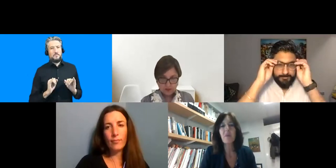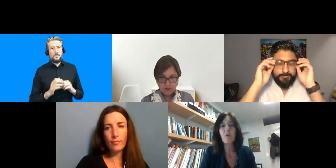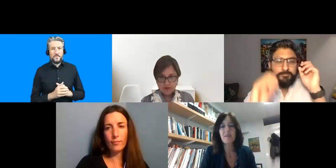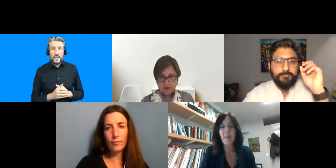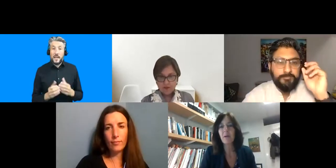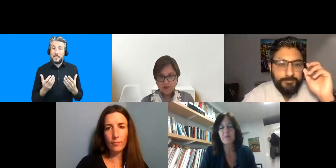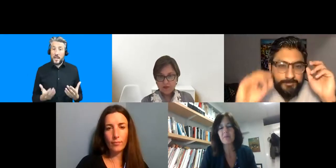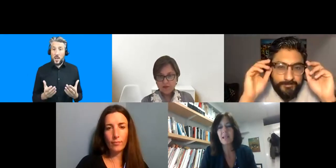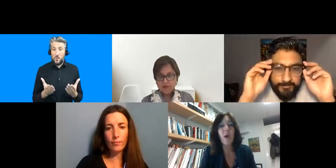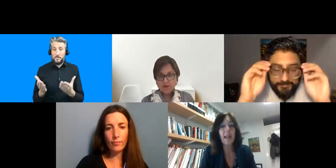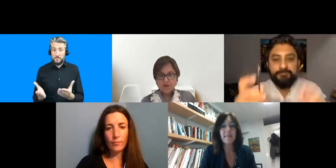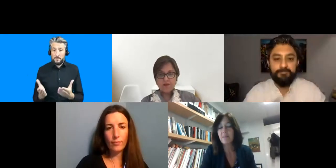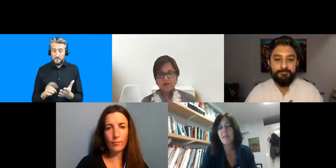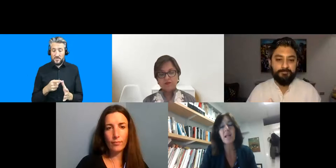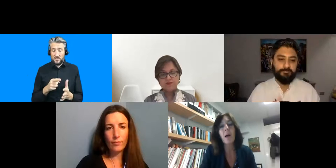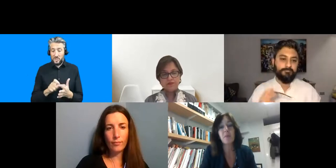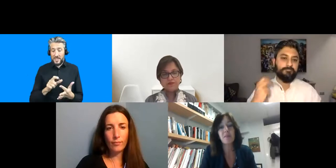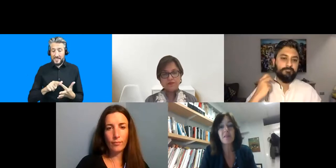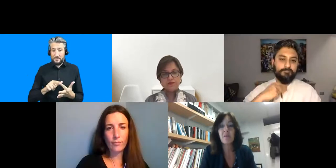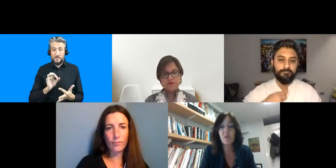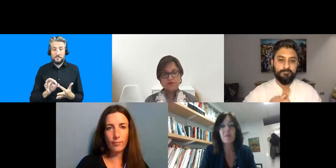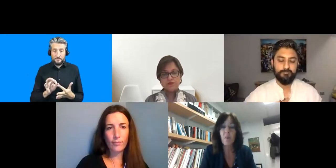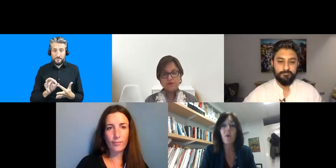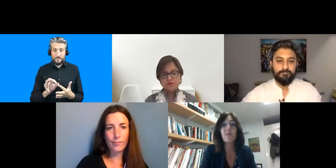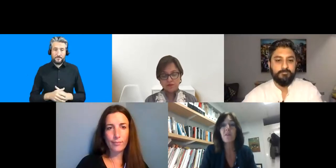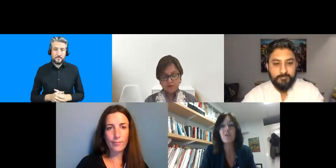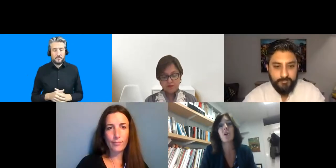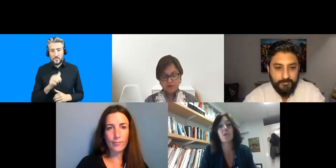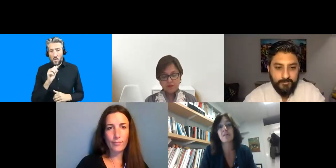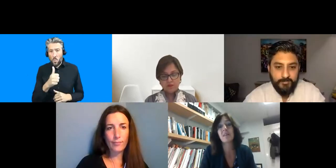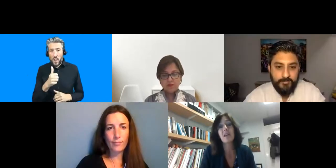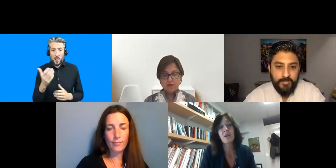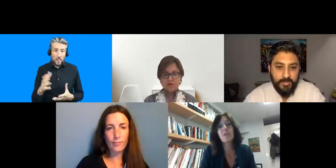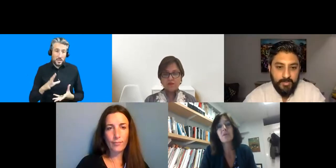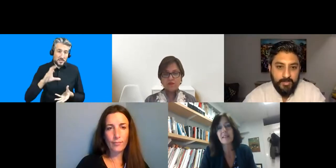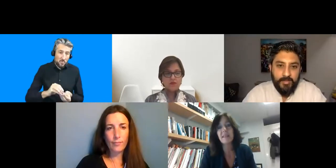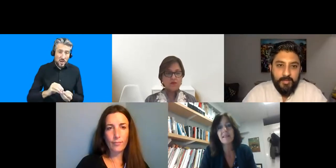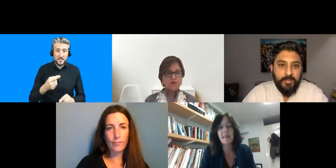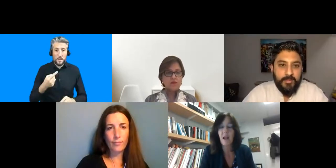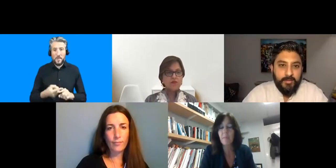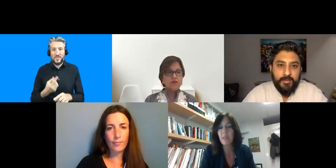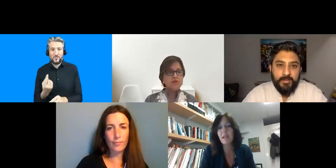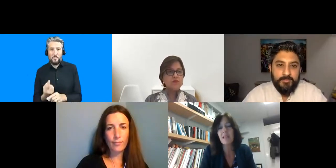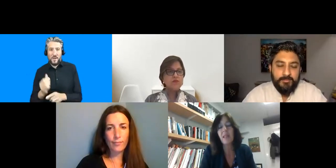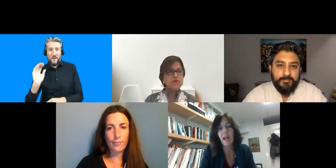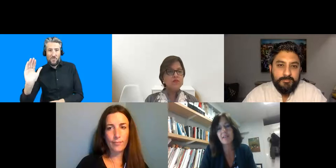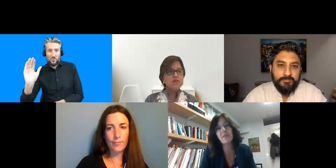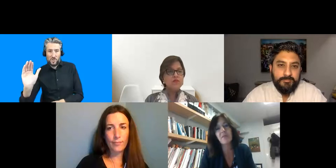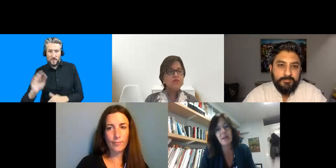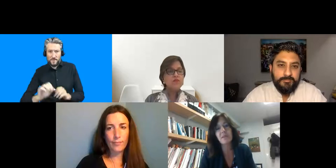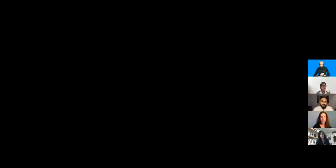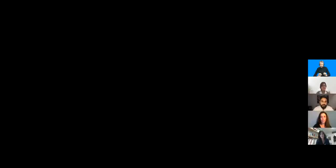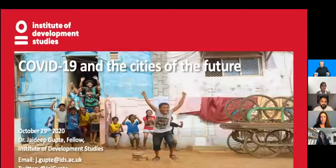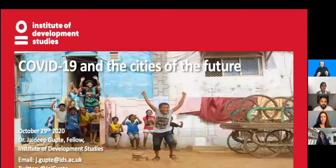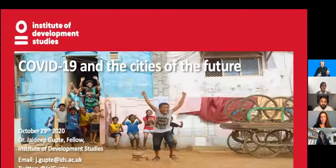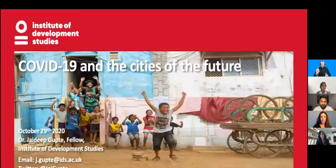us some thoughts about in a way as some thumbing up thoughts and some thoughts about what the future holds for cities um in the light of the